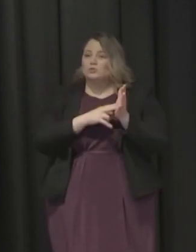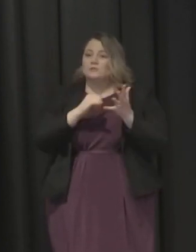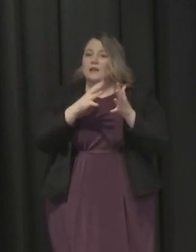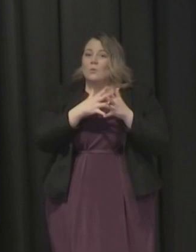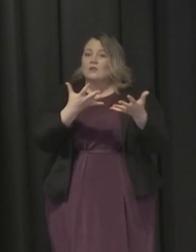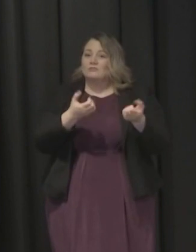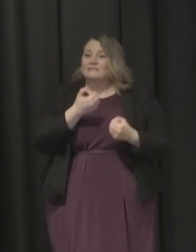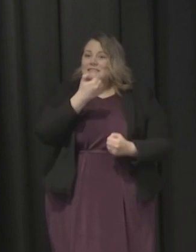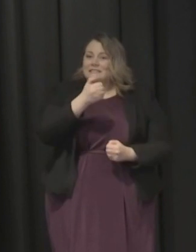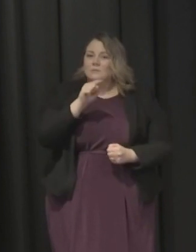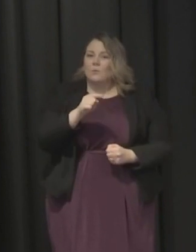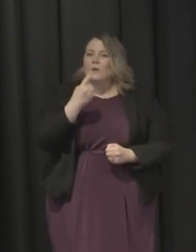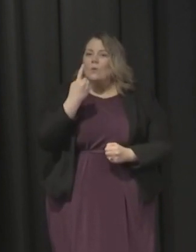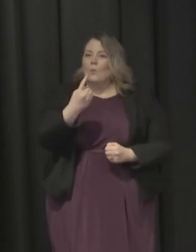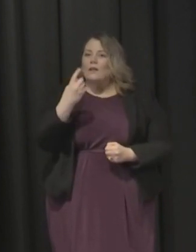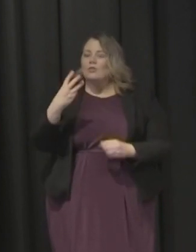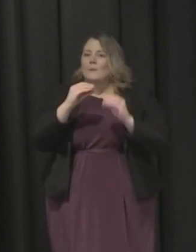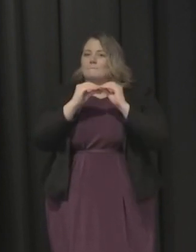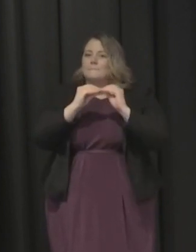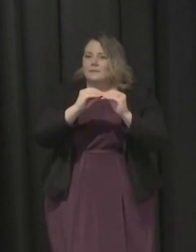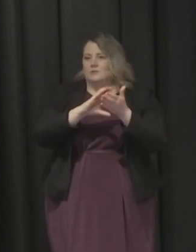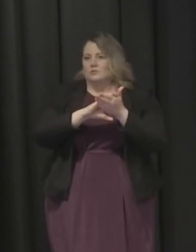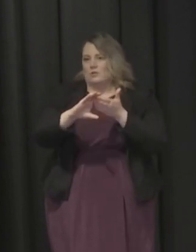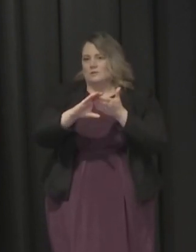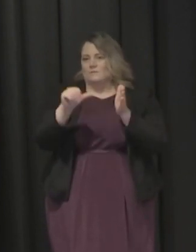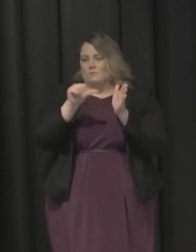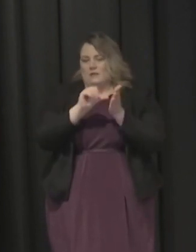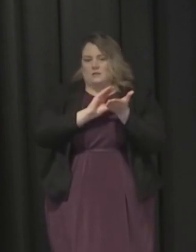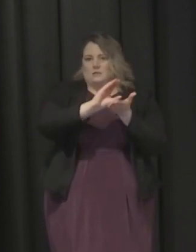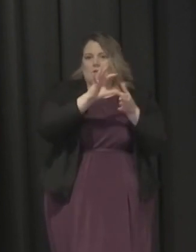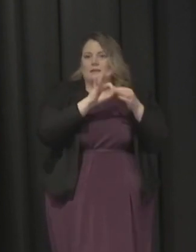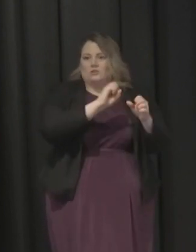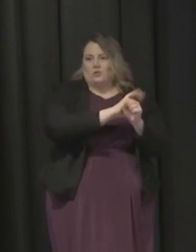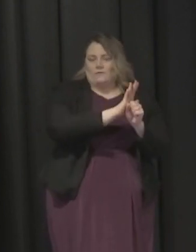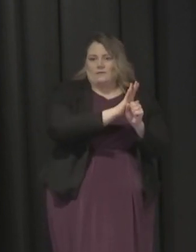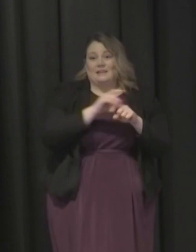about 25-26% of national GDP,